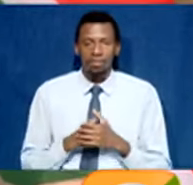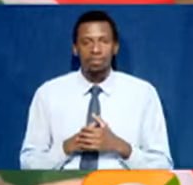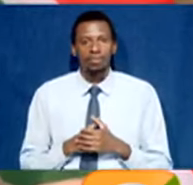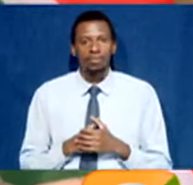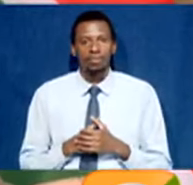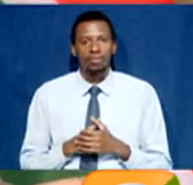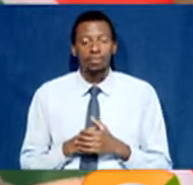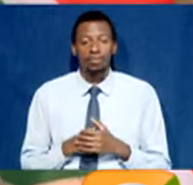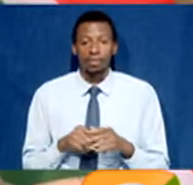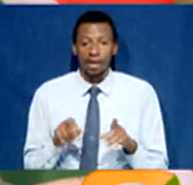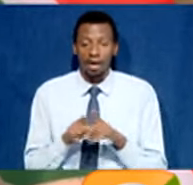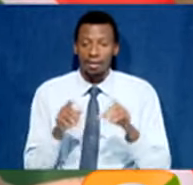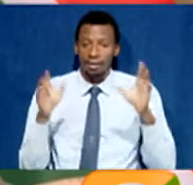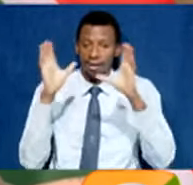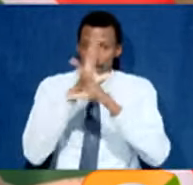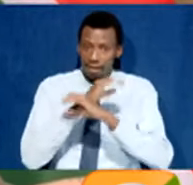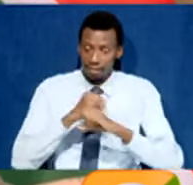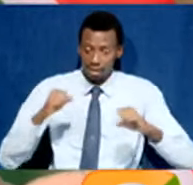as president,